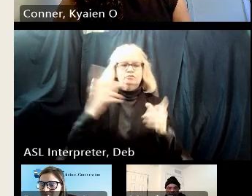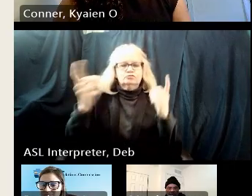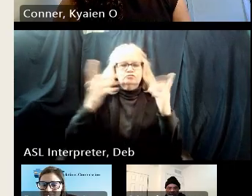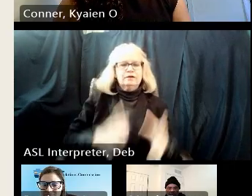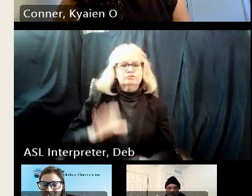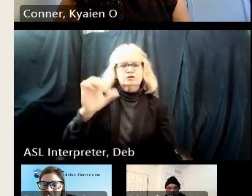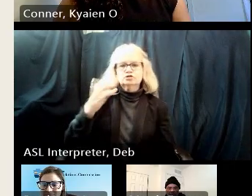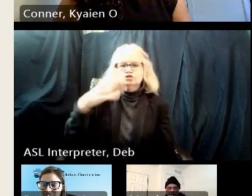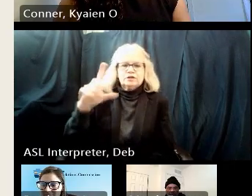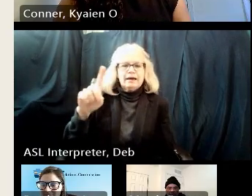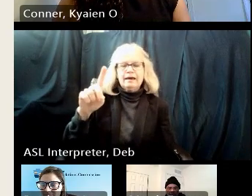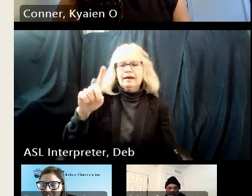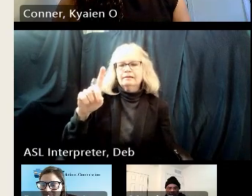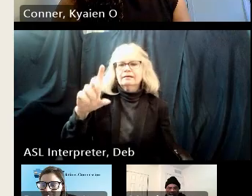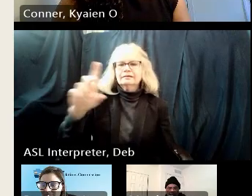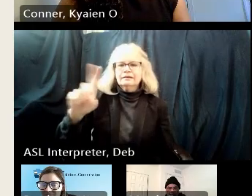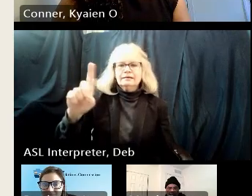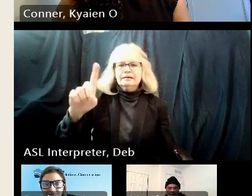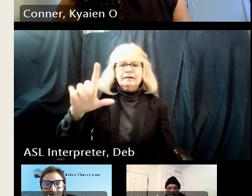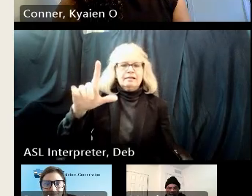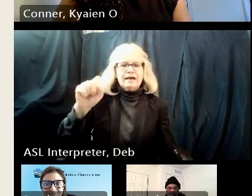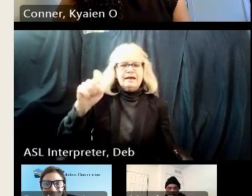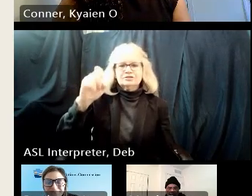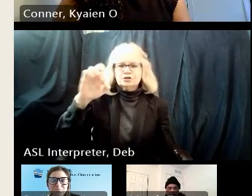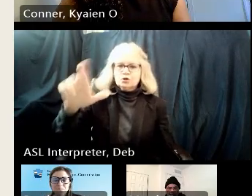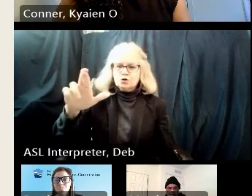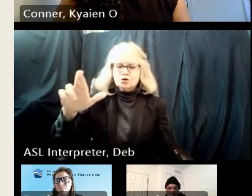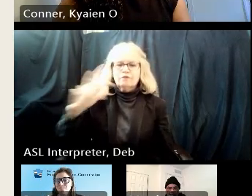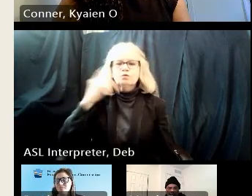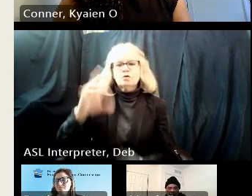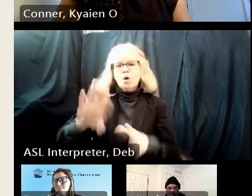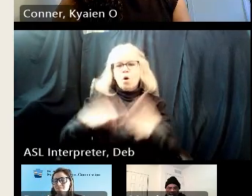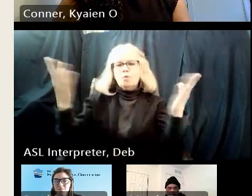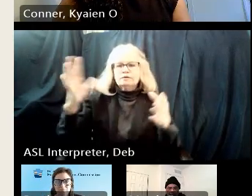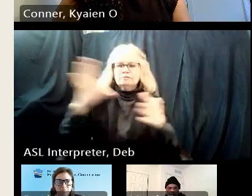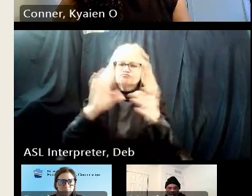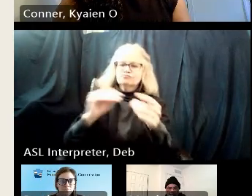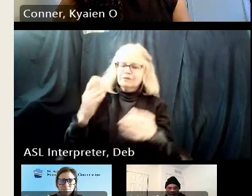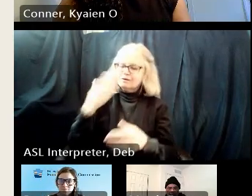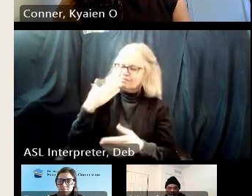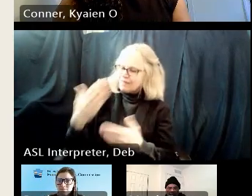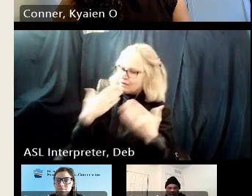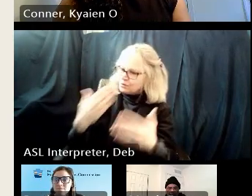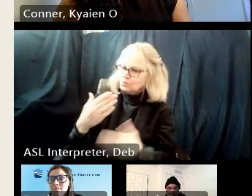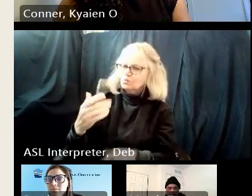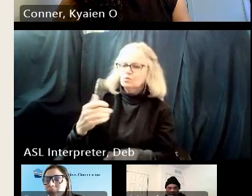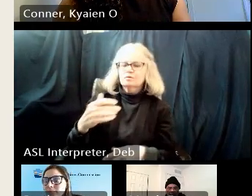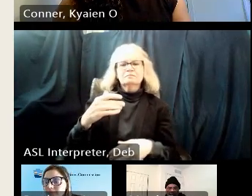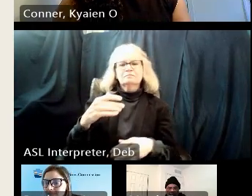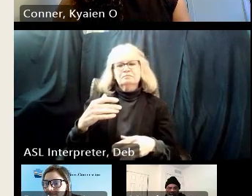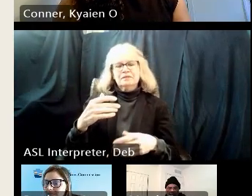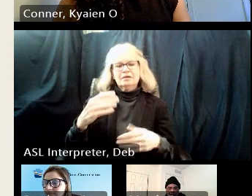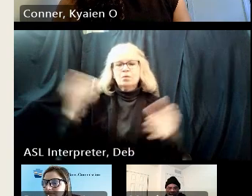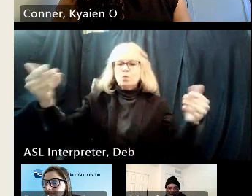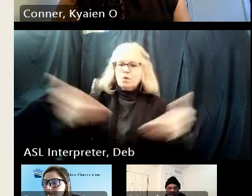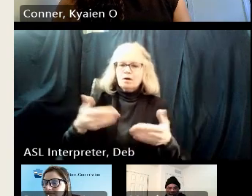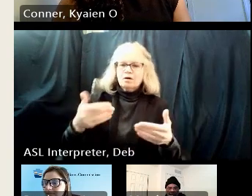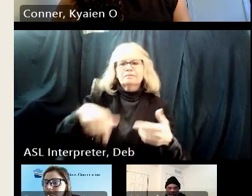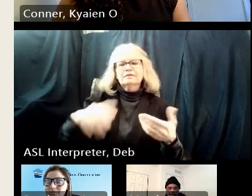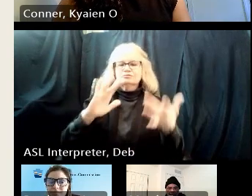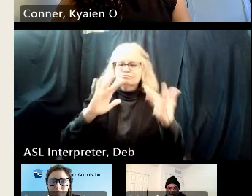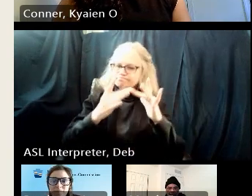remarks. Thank you, Deputy Director Chang. Good afternoon to everyone. Welcome to this virtual